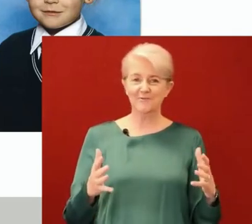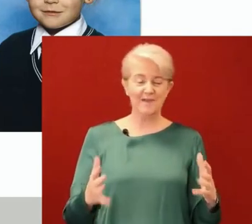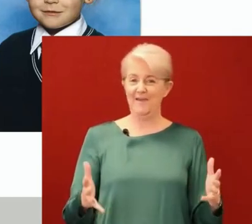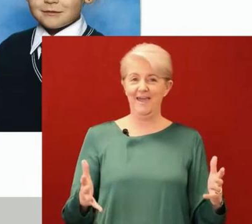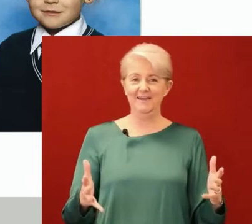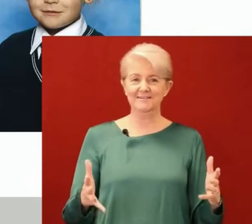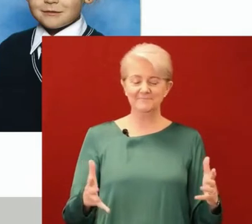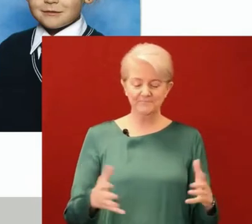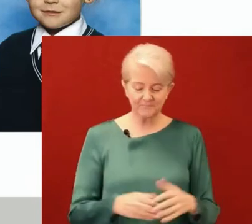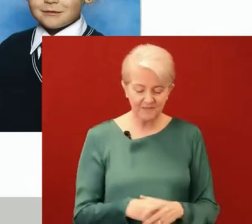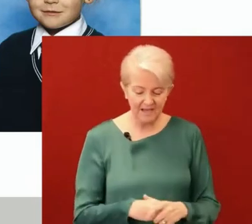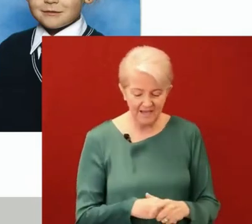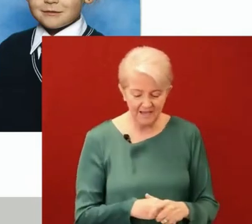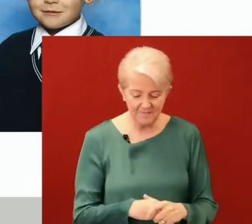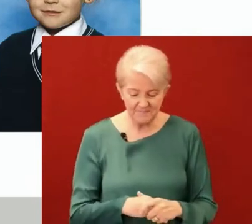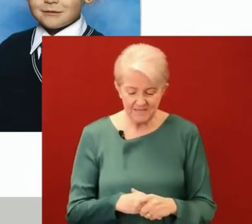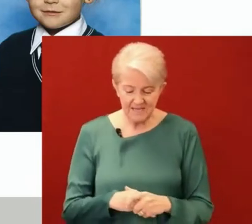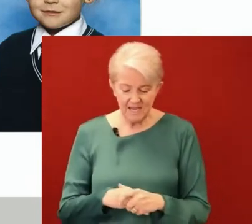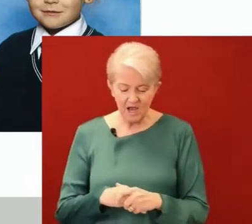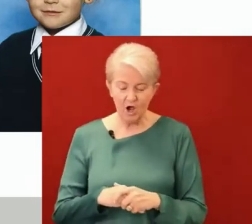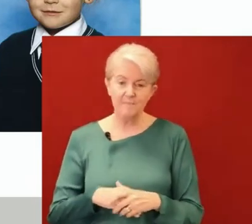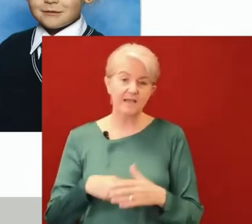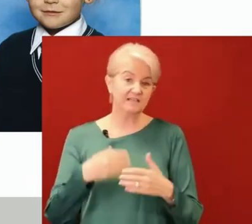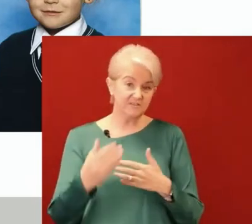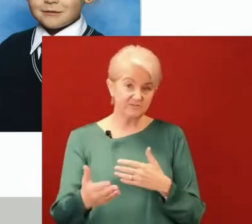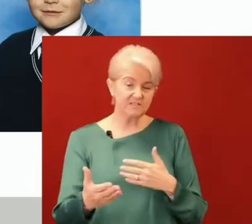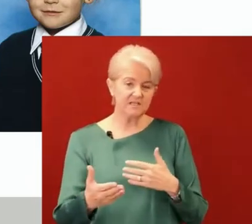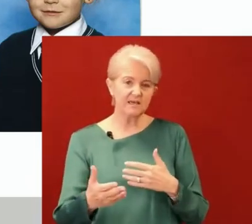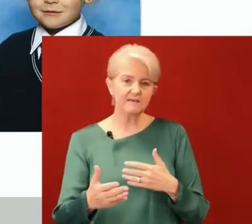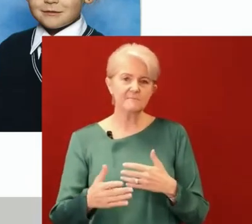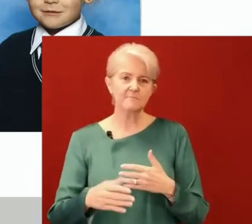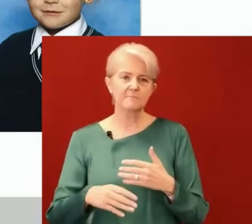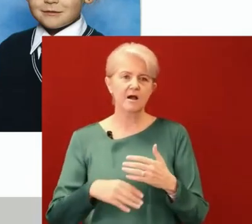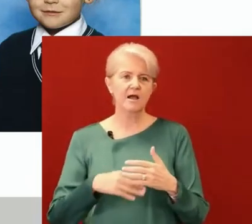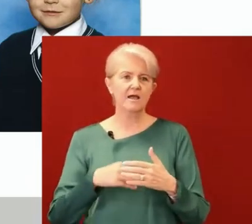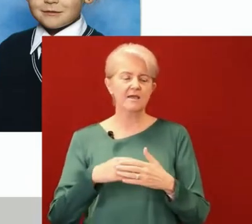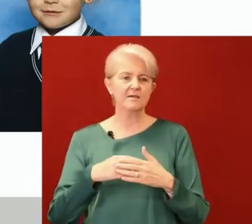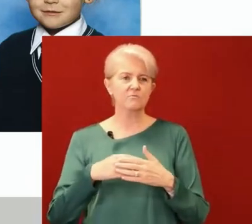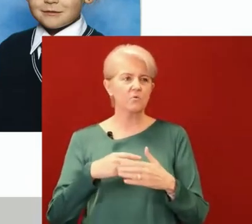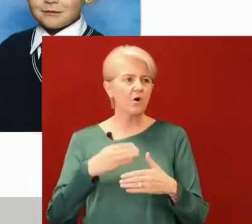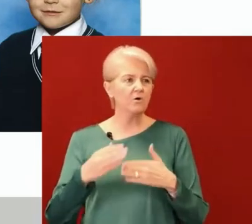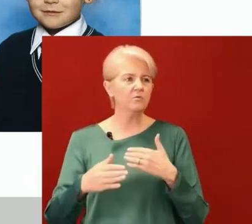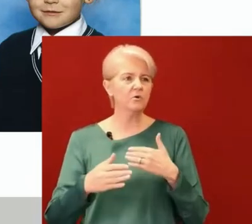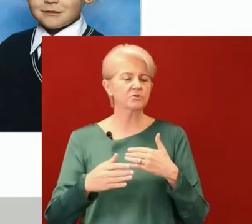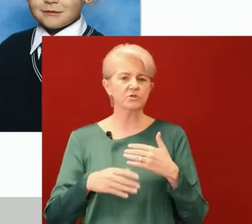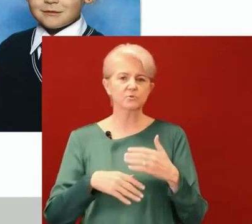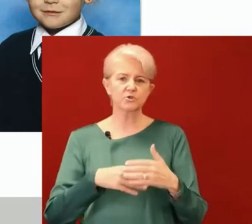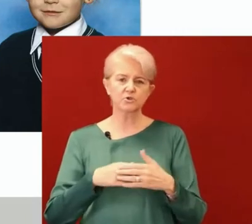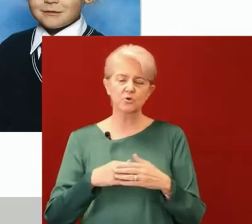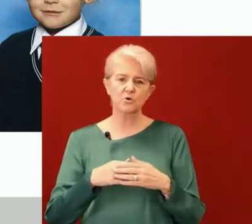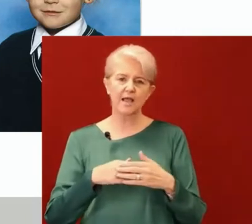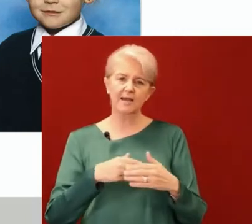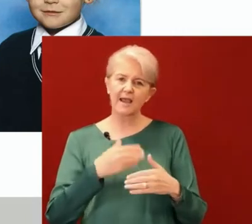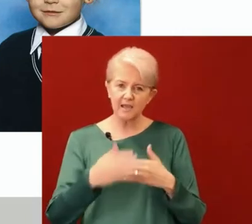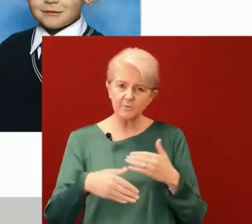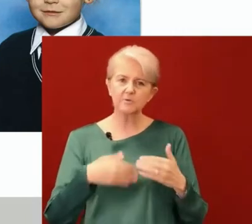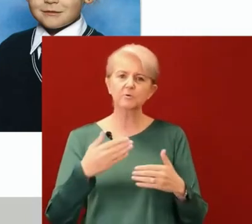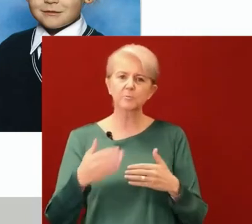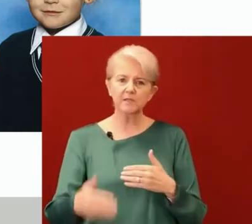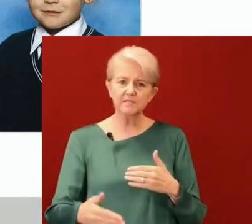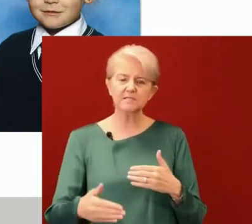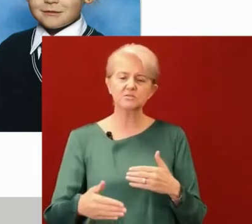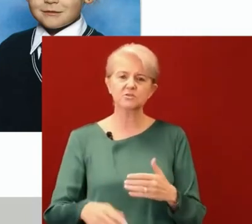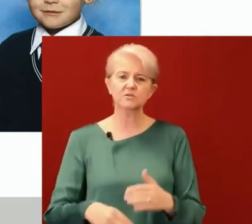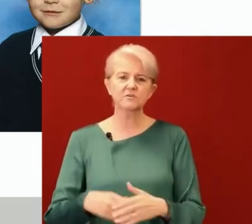jobs I've ever had. I made a difference there. My role was to ensure an